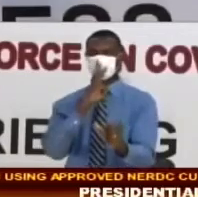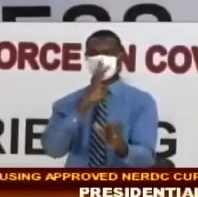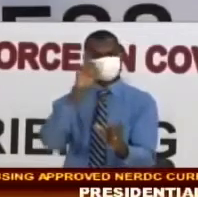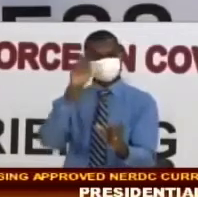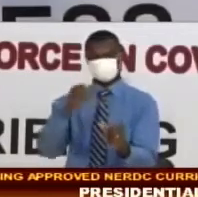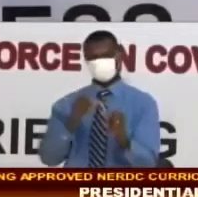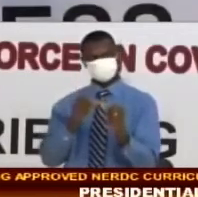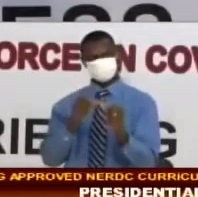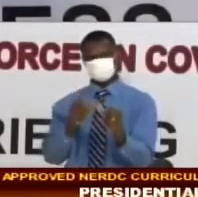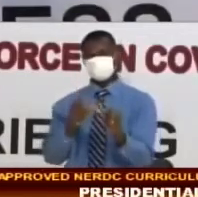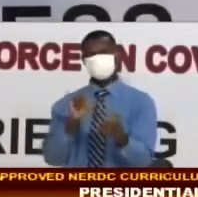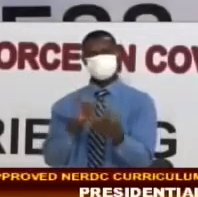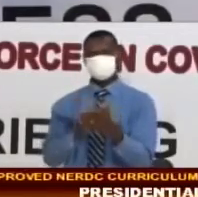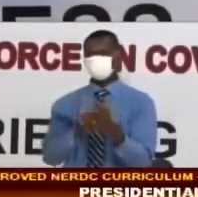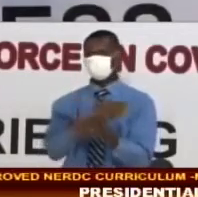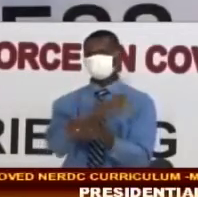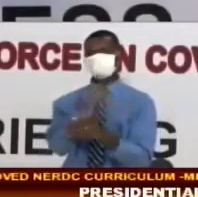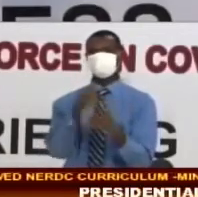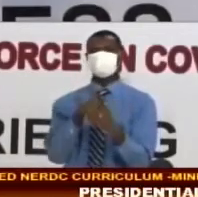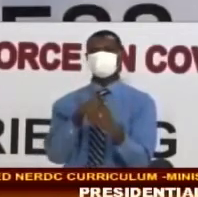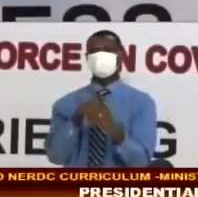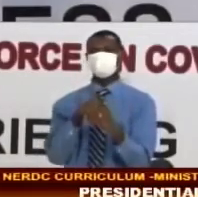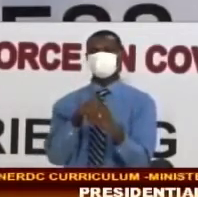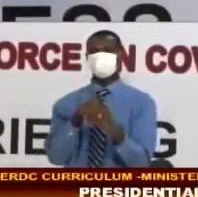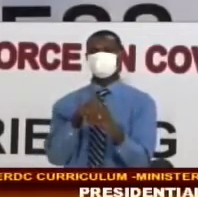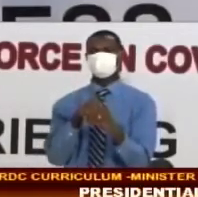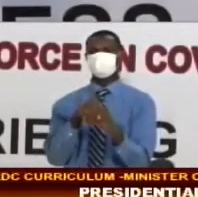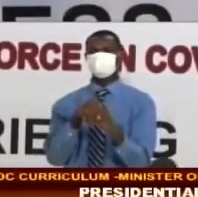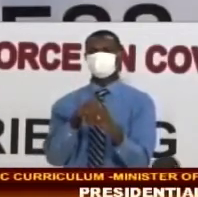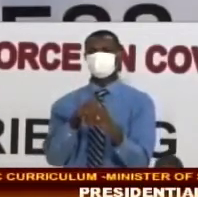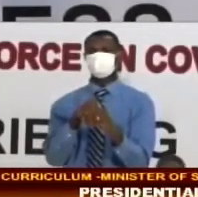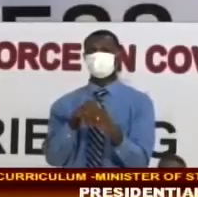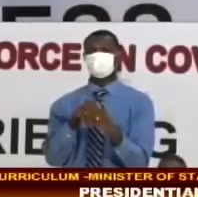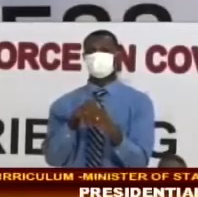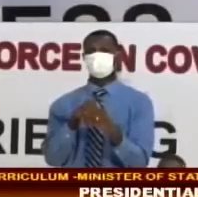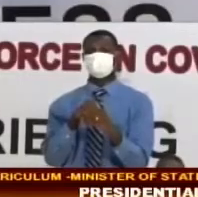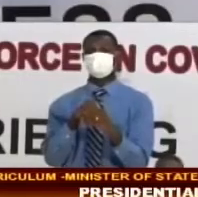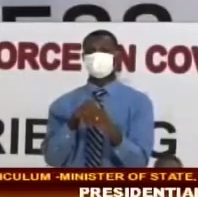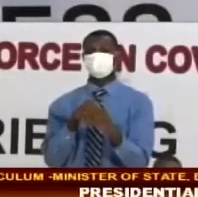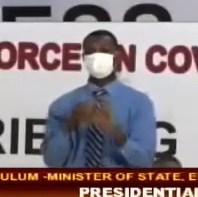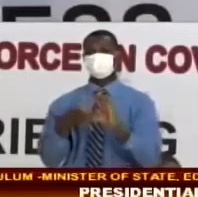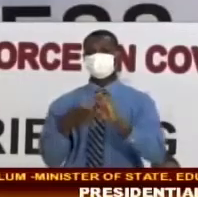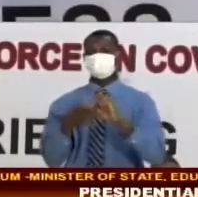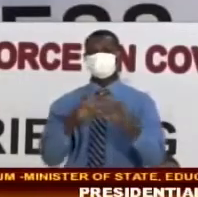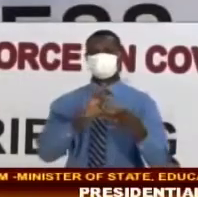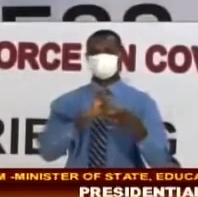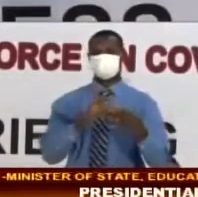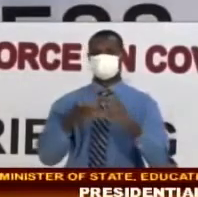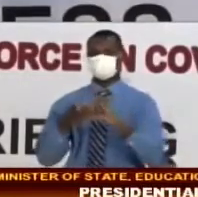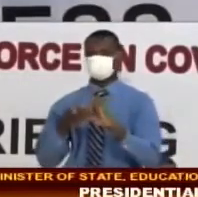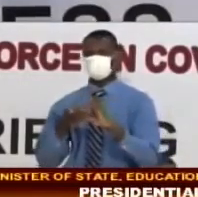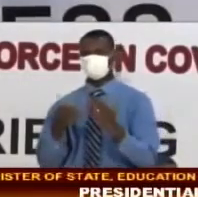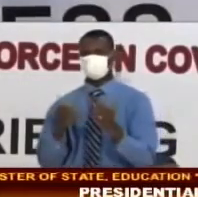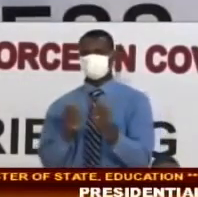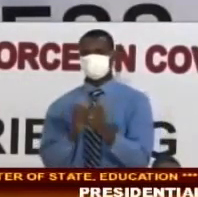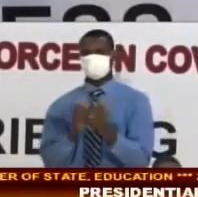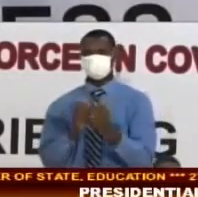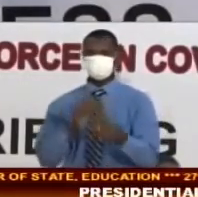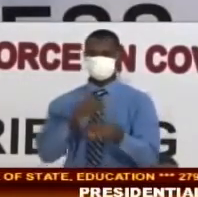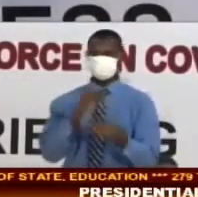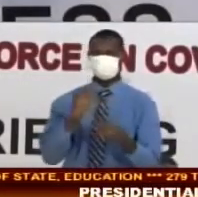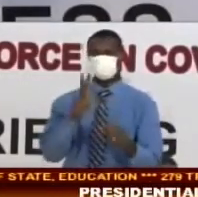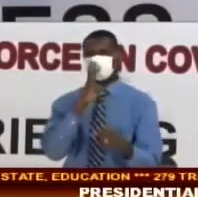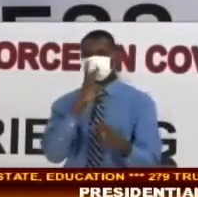is part and parcel of that. The synergy between Ministry of Water Resources and Federal Ministry of Environment